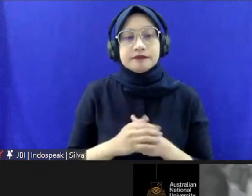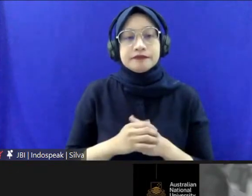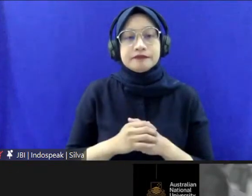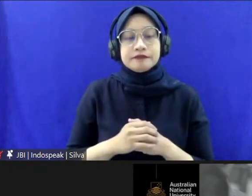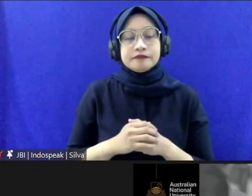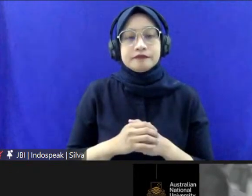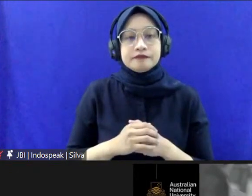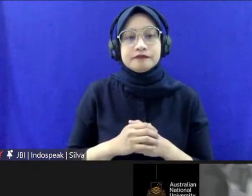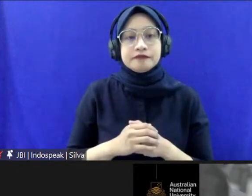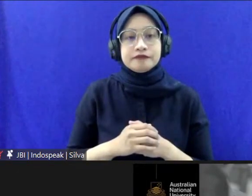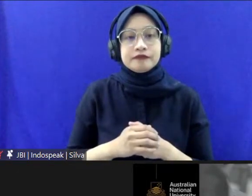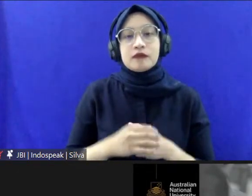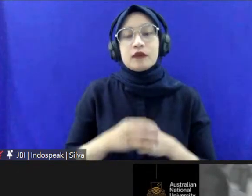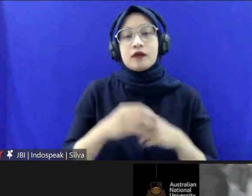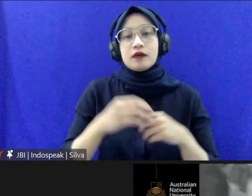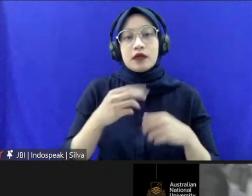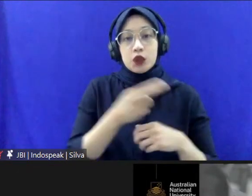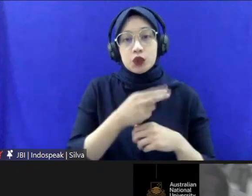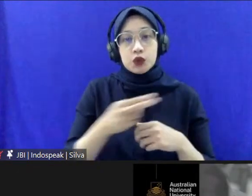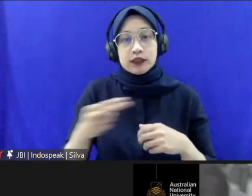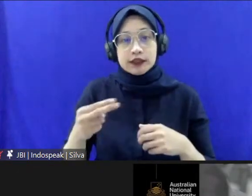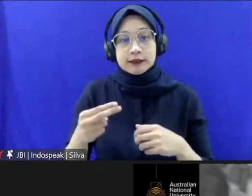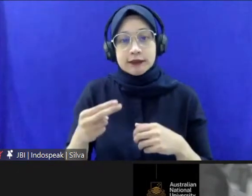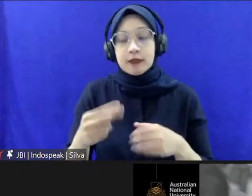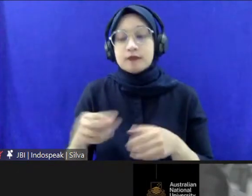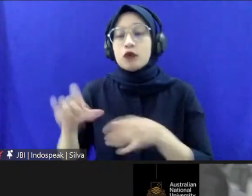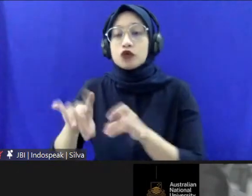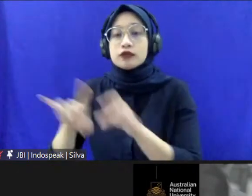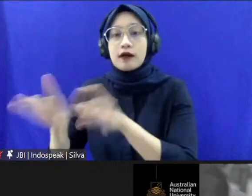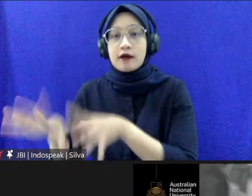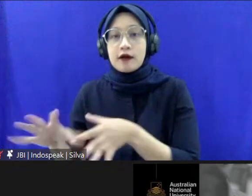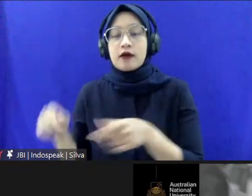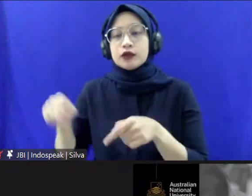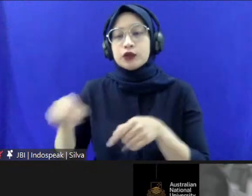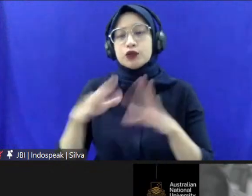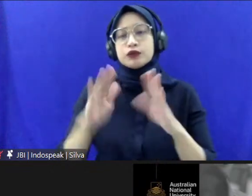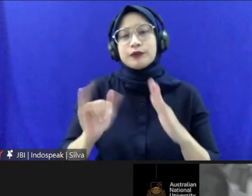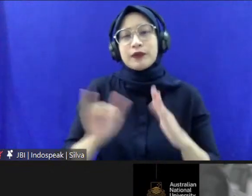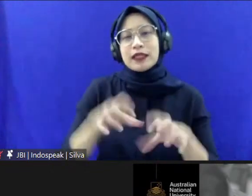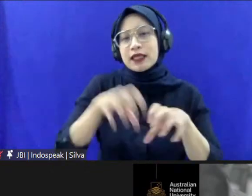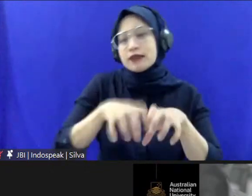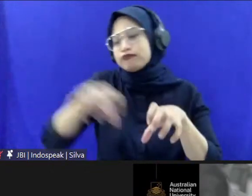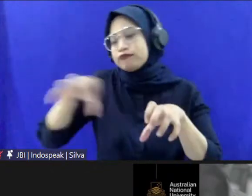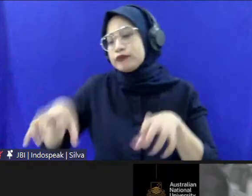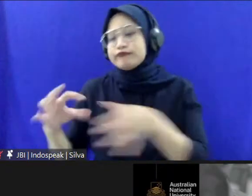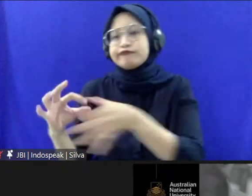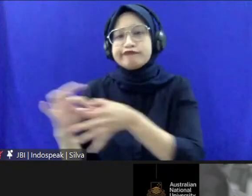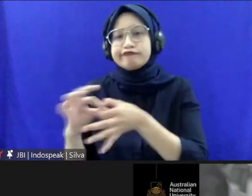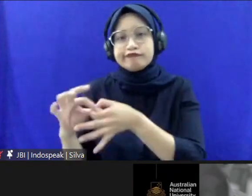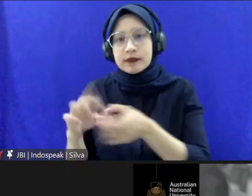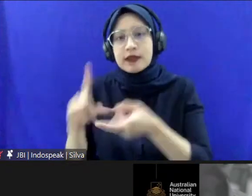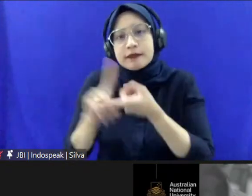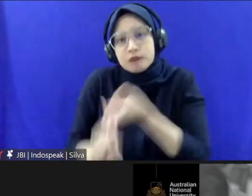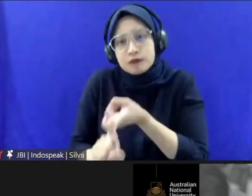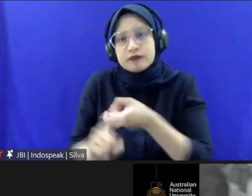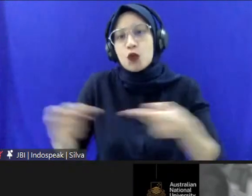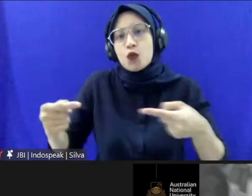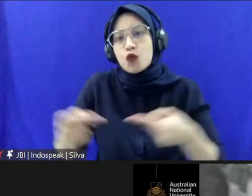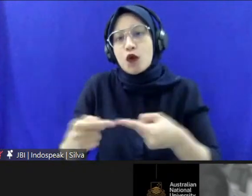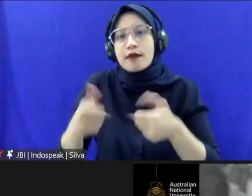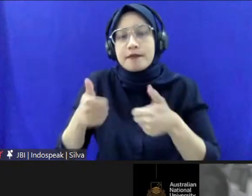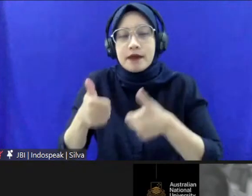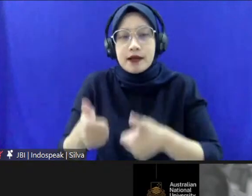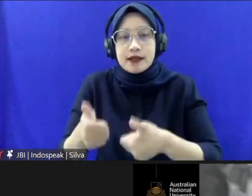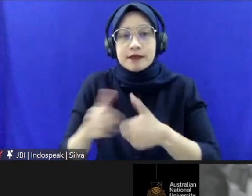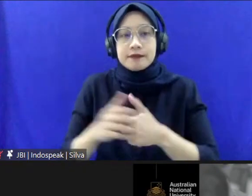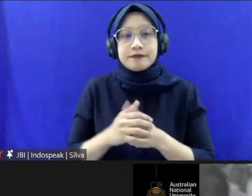this pandemic. We are close neighbors and we are good friends to one another. Echoing the word of the